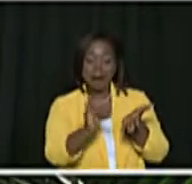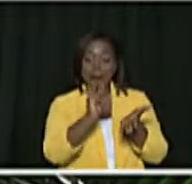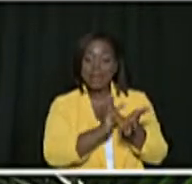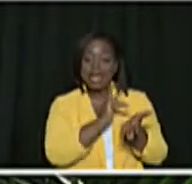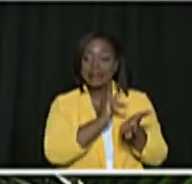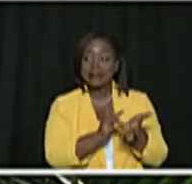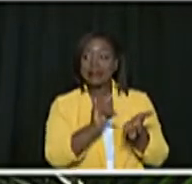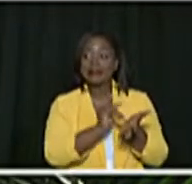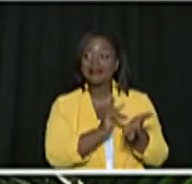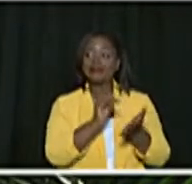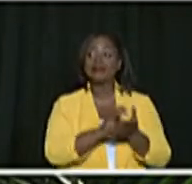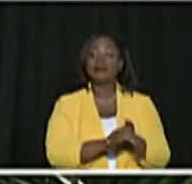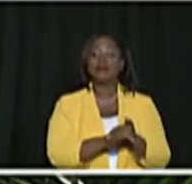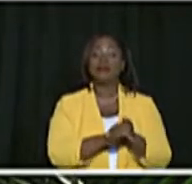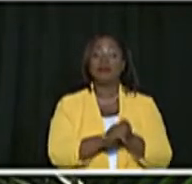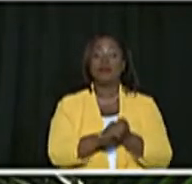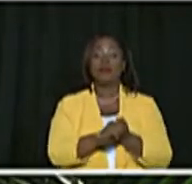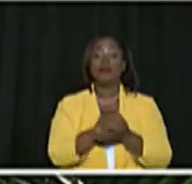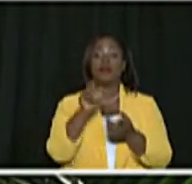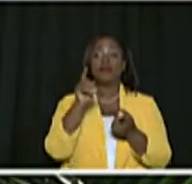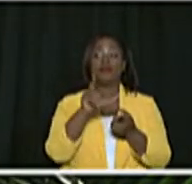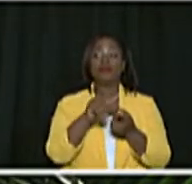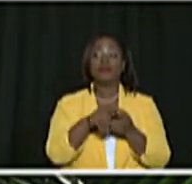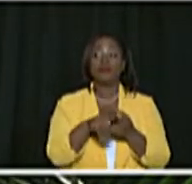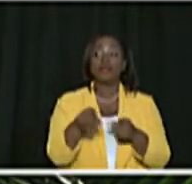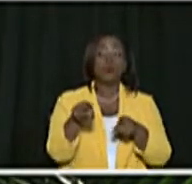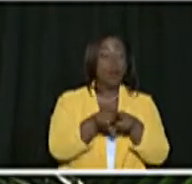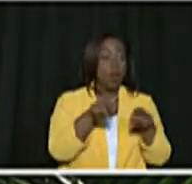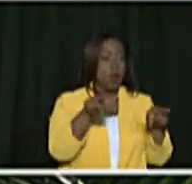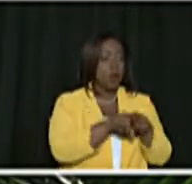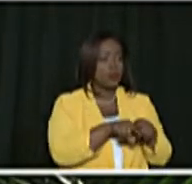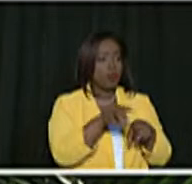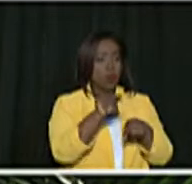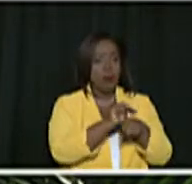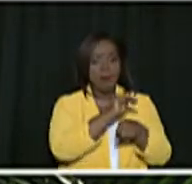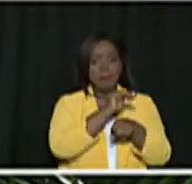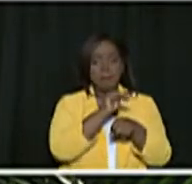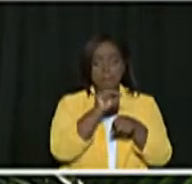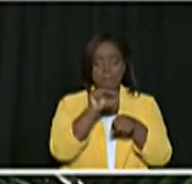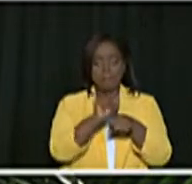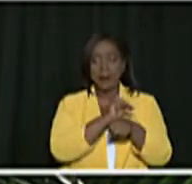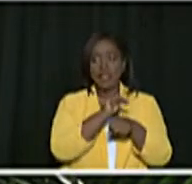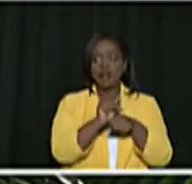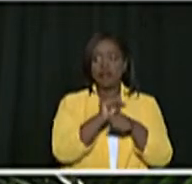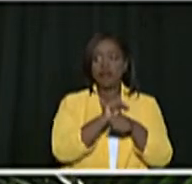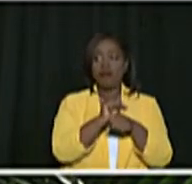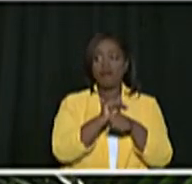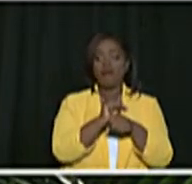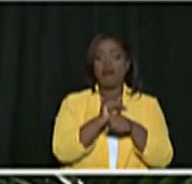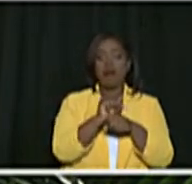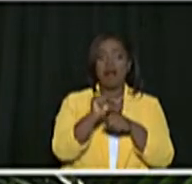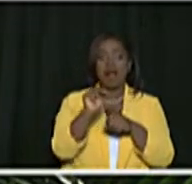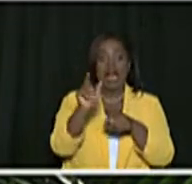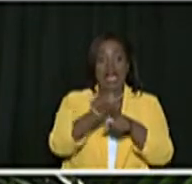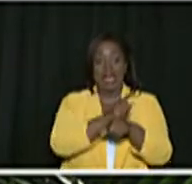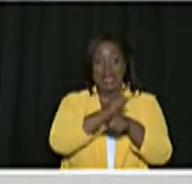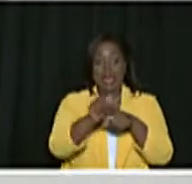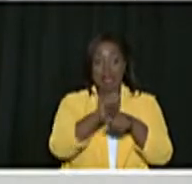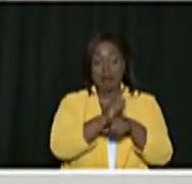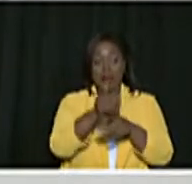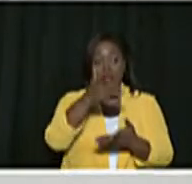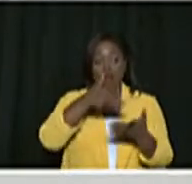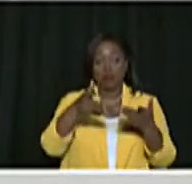Education and also the Ministry of Labour and Social Security. And 600 of those tablets will be going to our children with